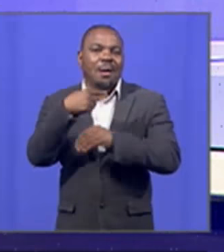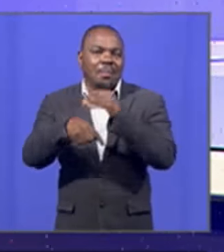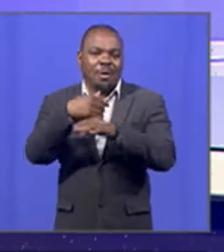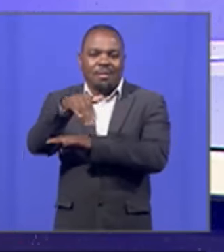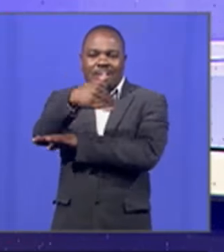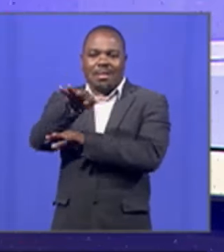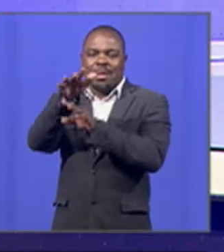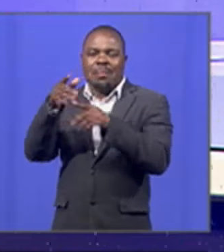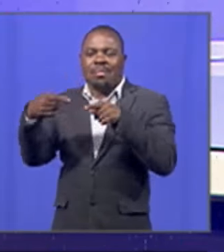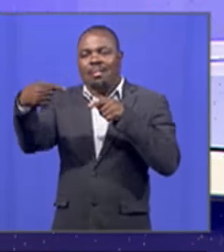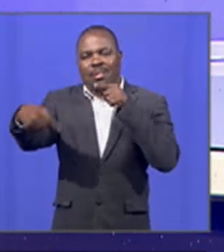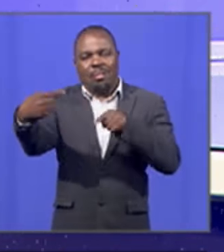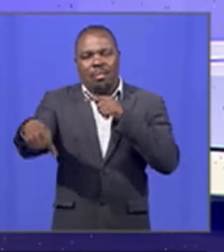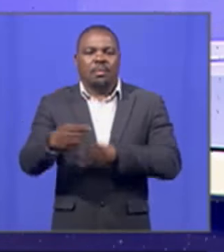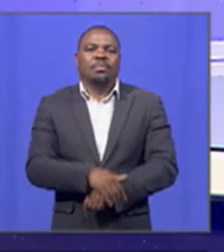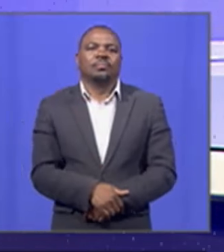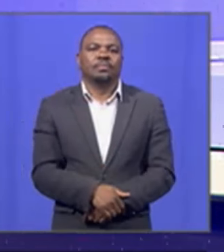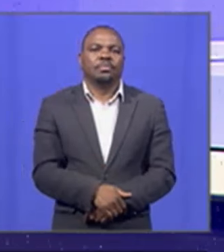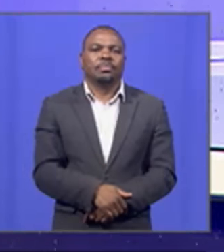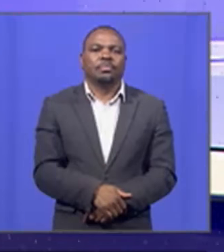leago ka nageng e se go bafaladi.